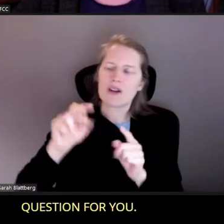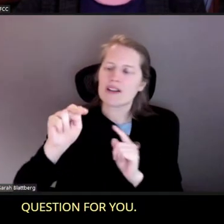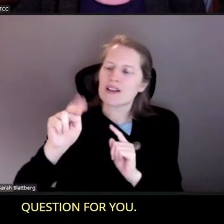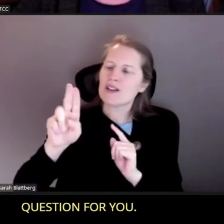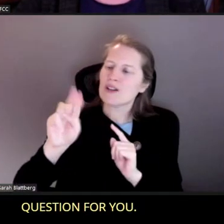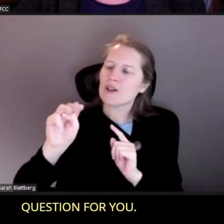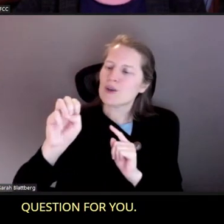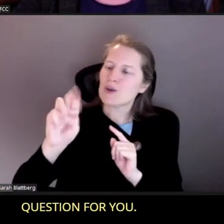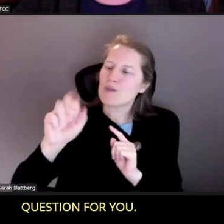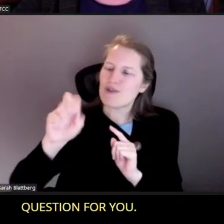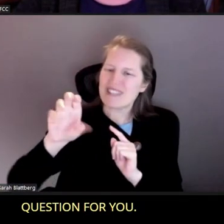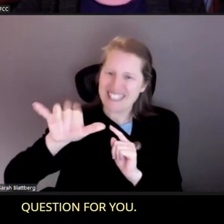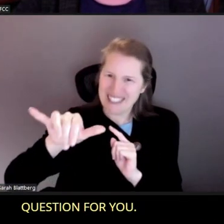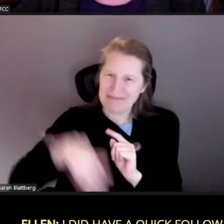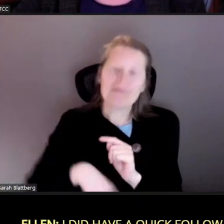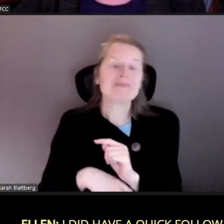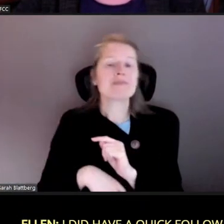And